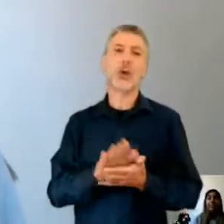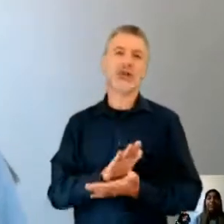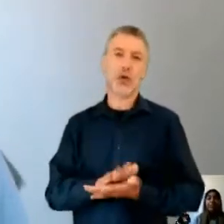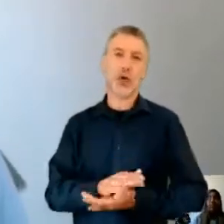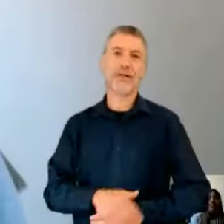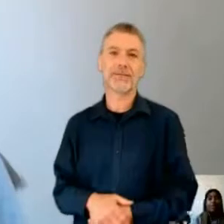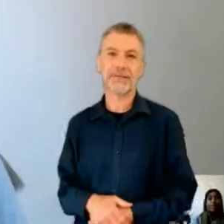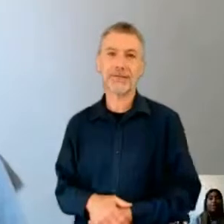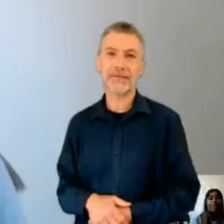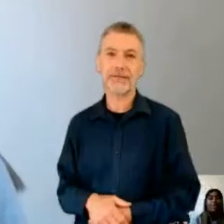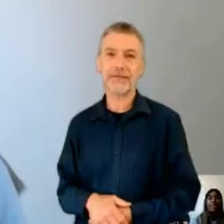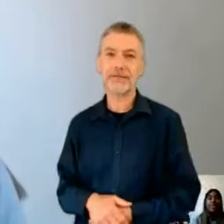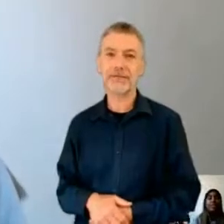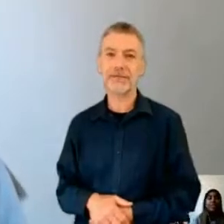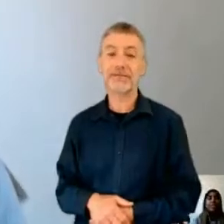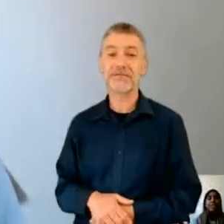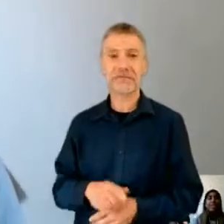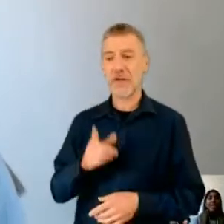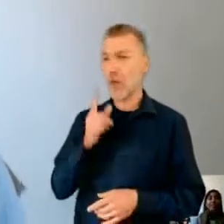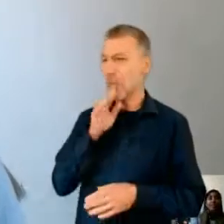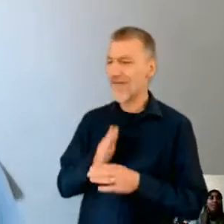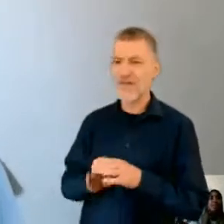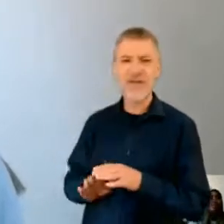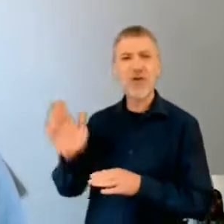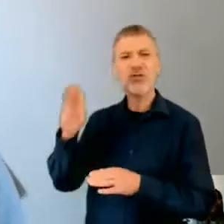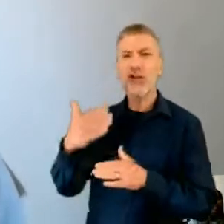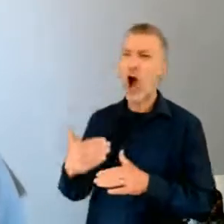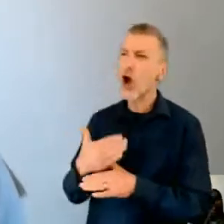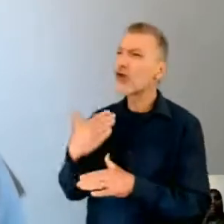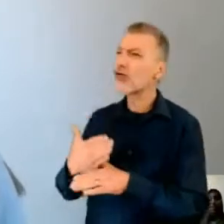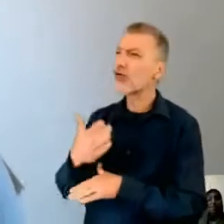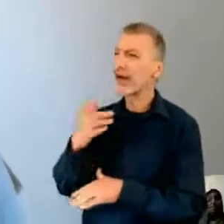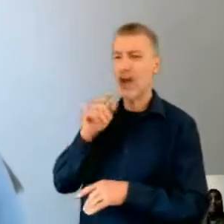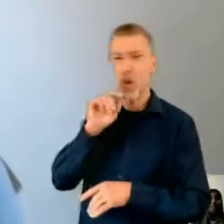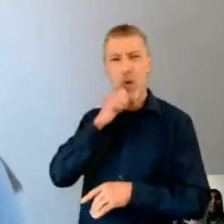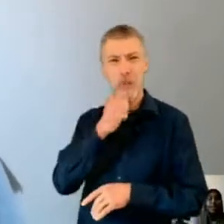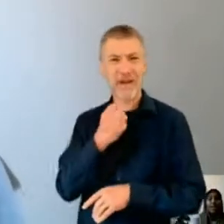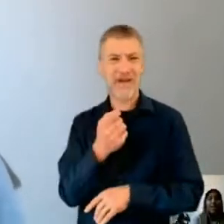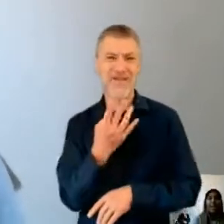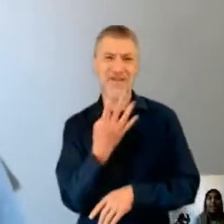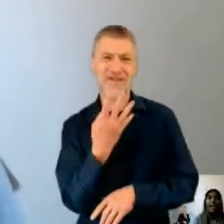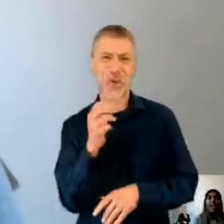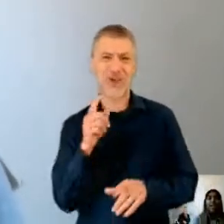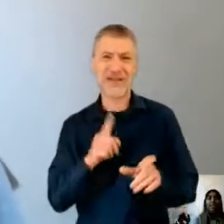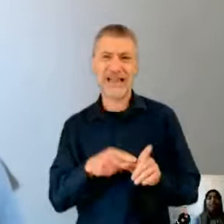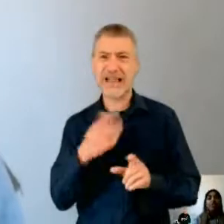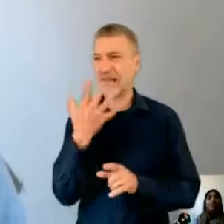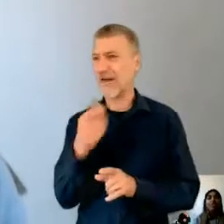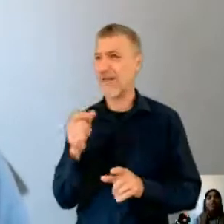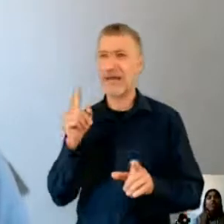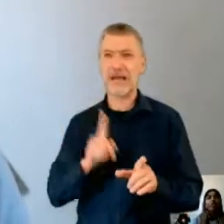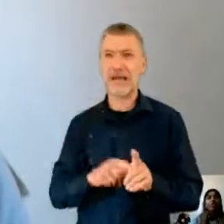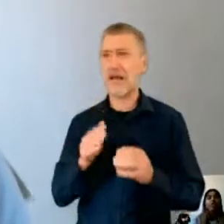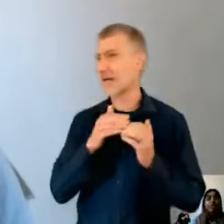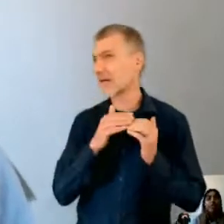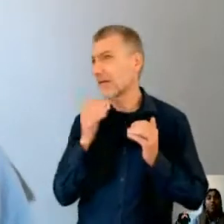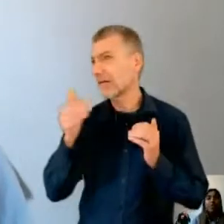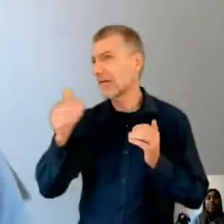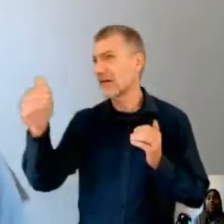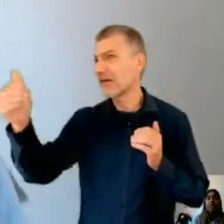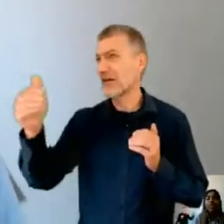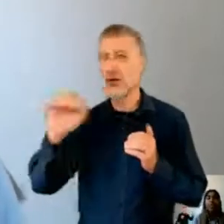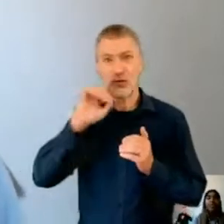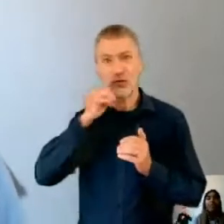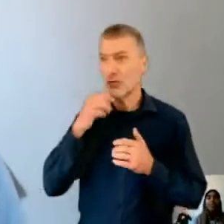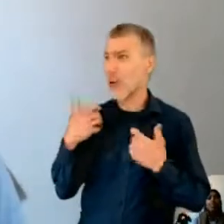for example, with your career, it's going to be for the next 40, 50 years or so, or however long. And it should be something that you look forward to, and it's